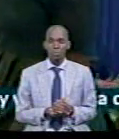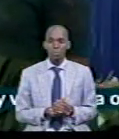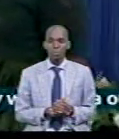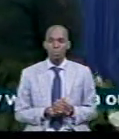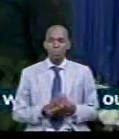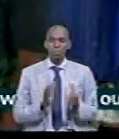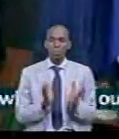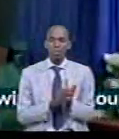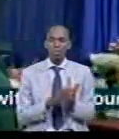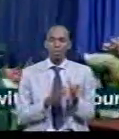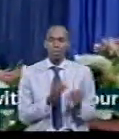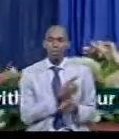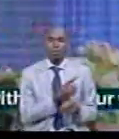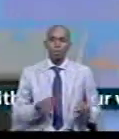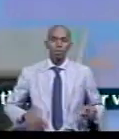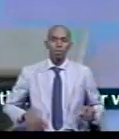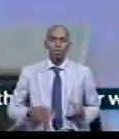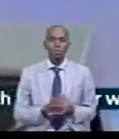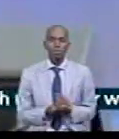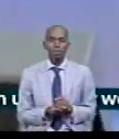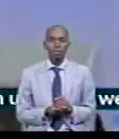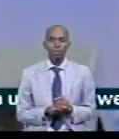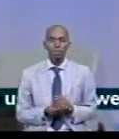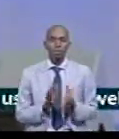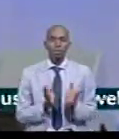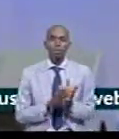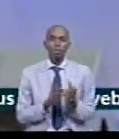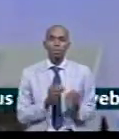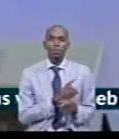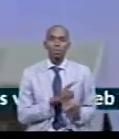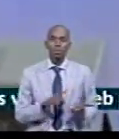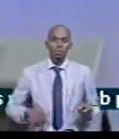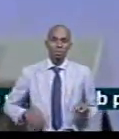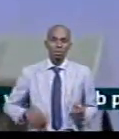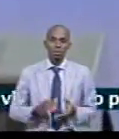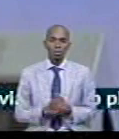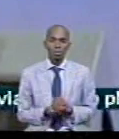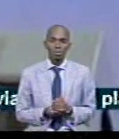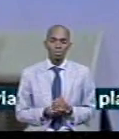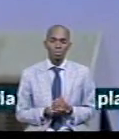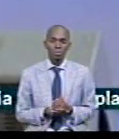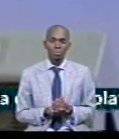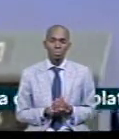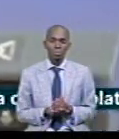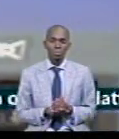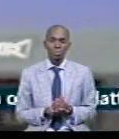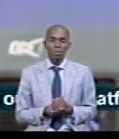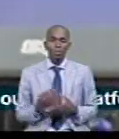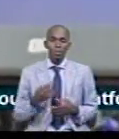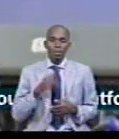the Lord. Praise the Lord. We are serving a living God.